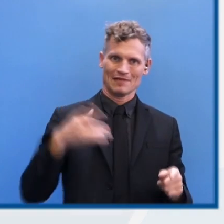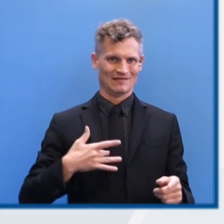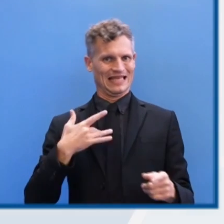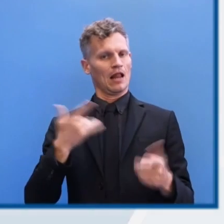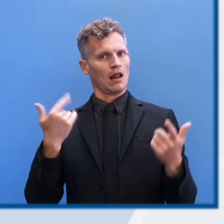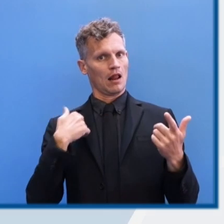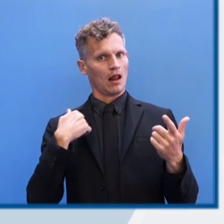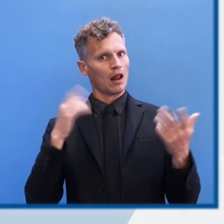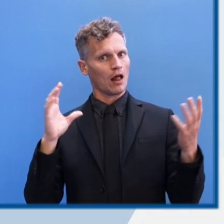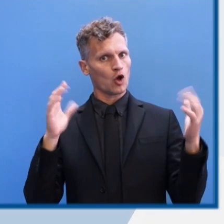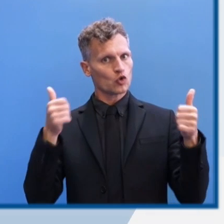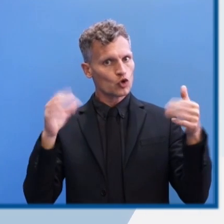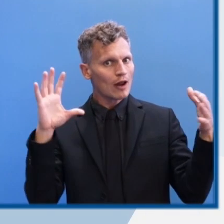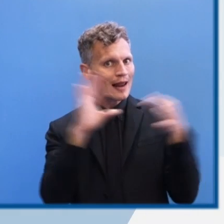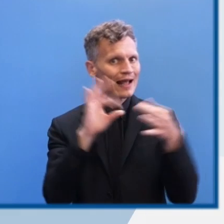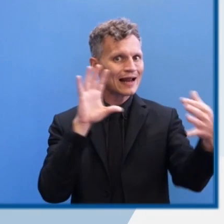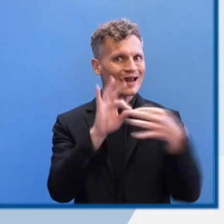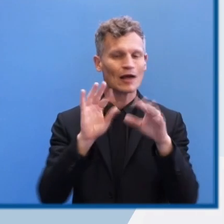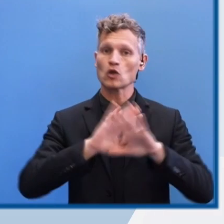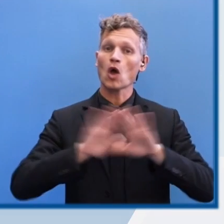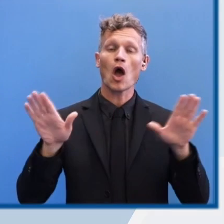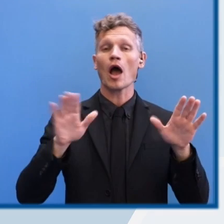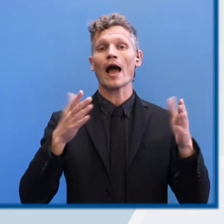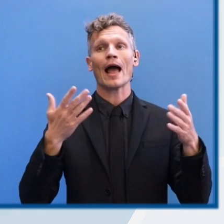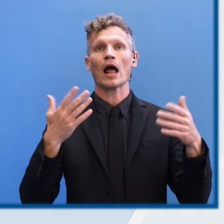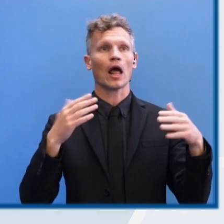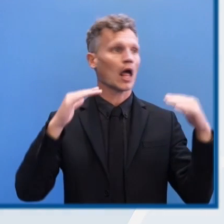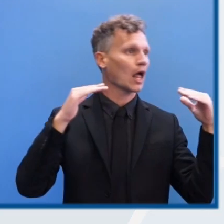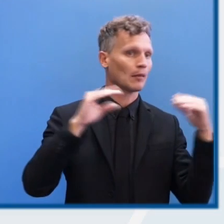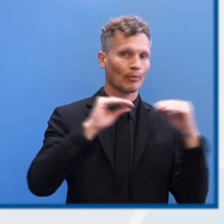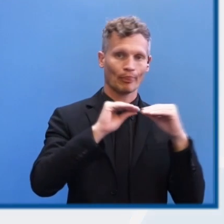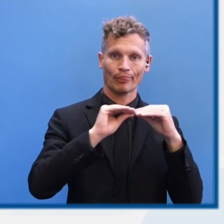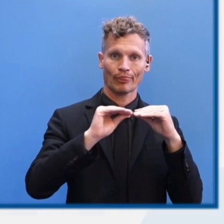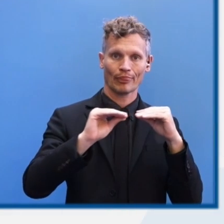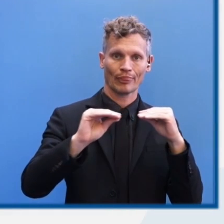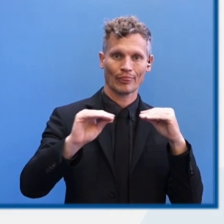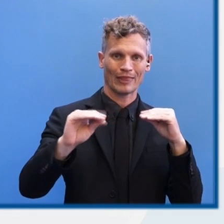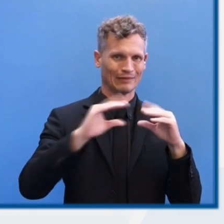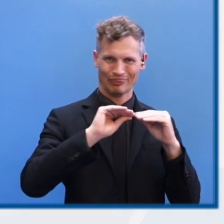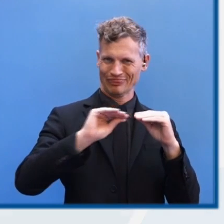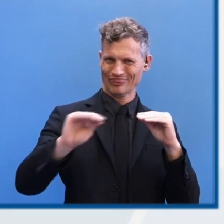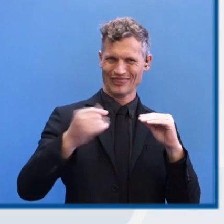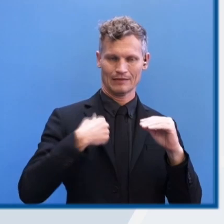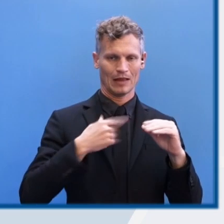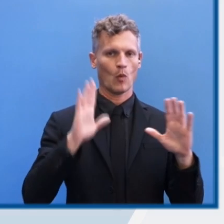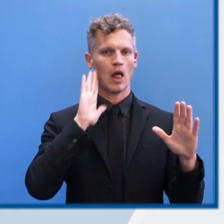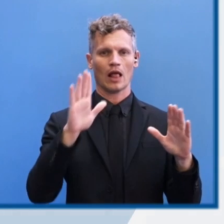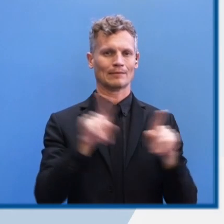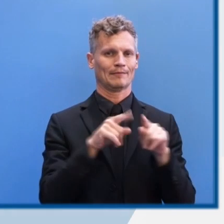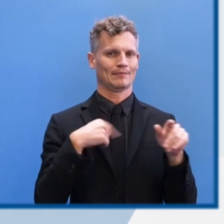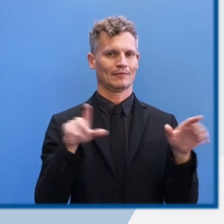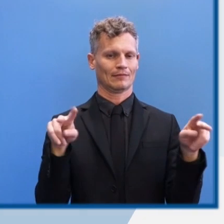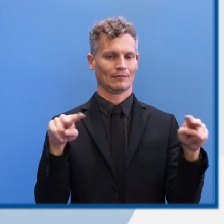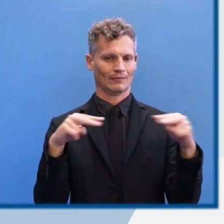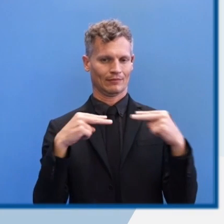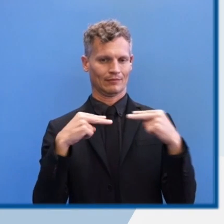exercises, that you have after event and after action reviews, so that you